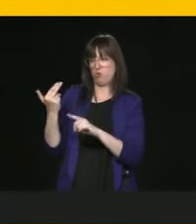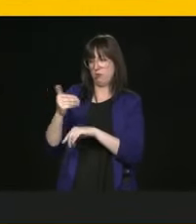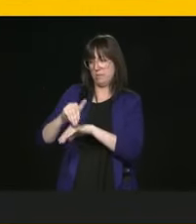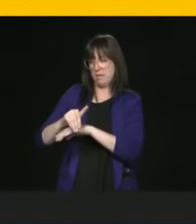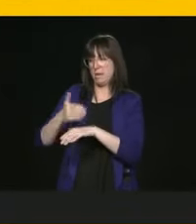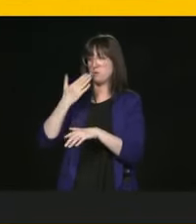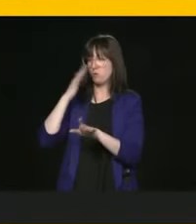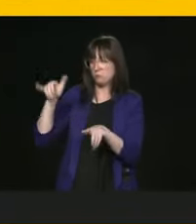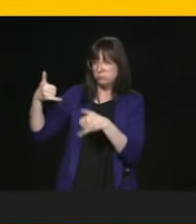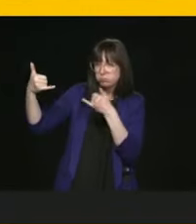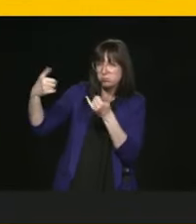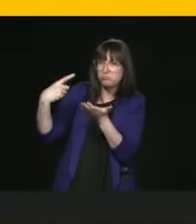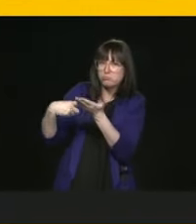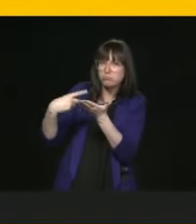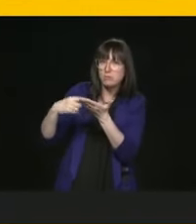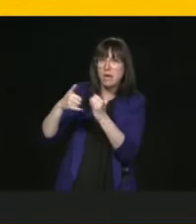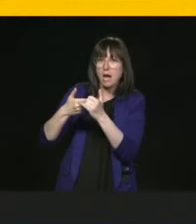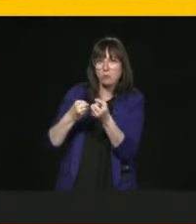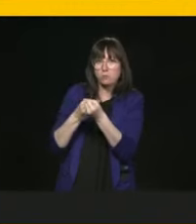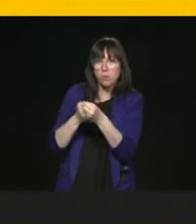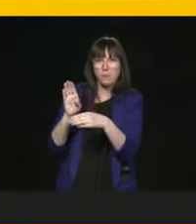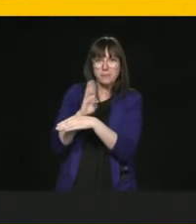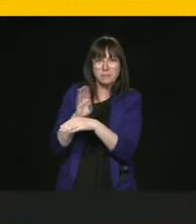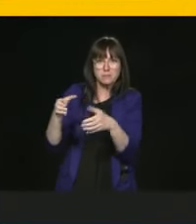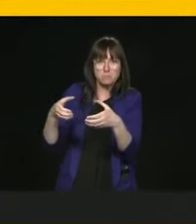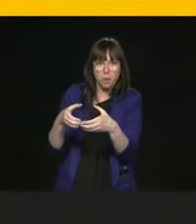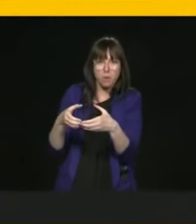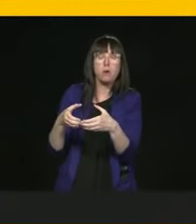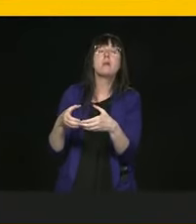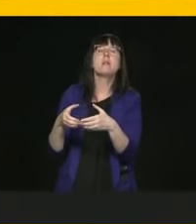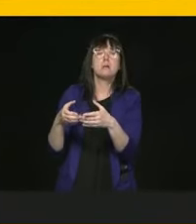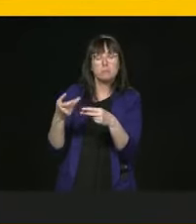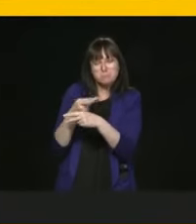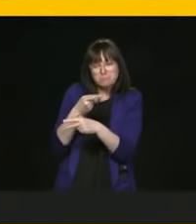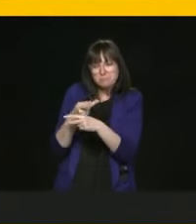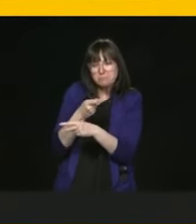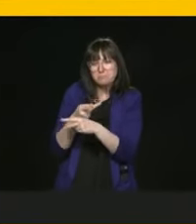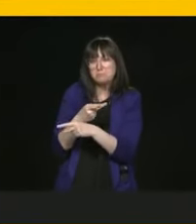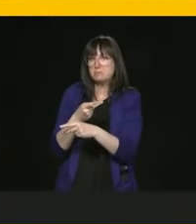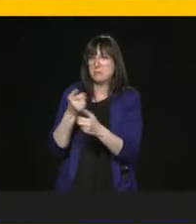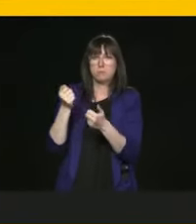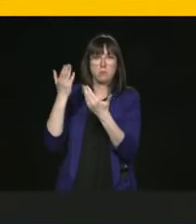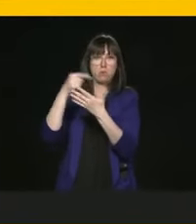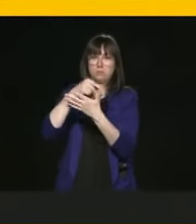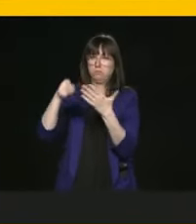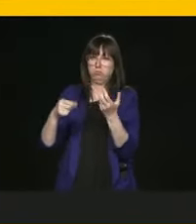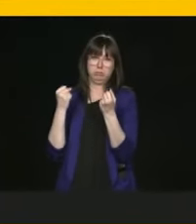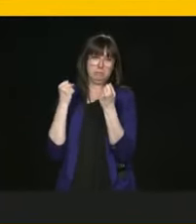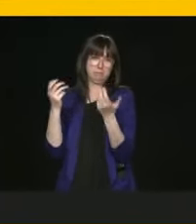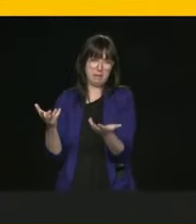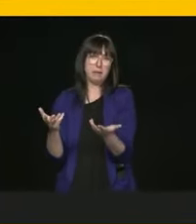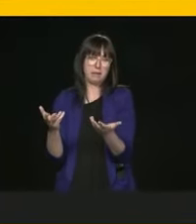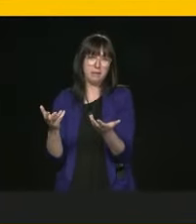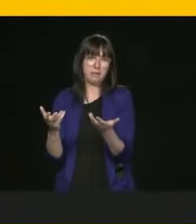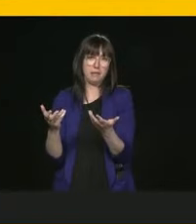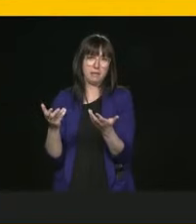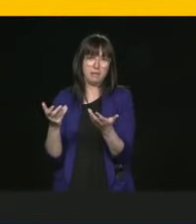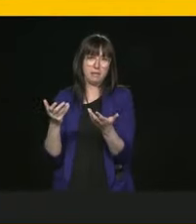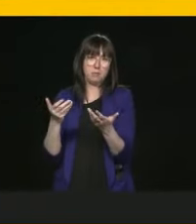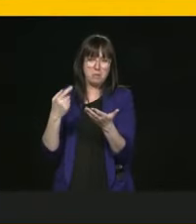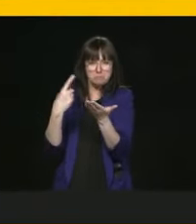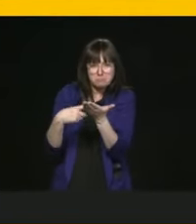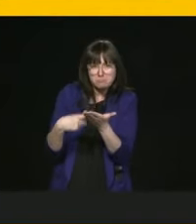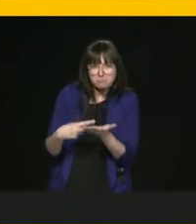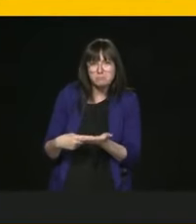came up. We are looking at it very, very closely. We have a number of proposals that are working their way through the system, talking